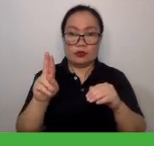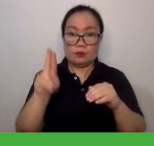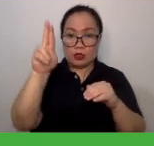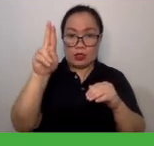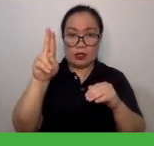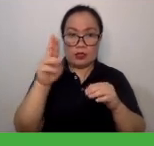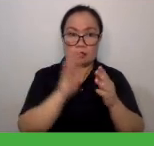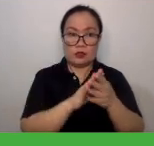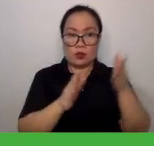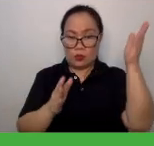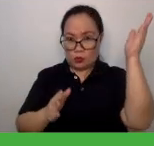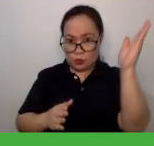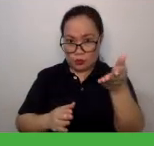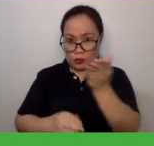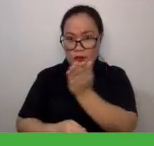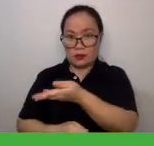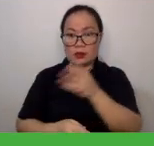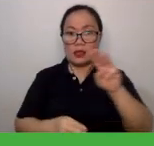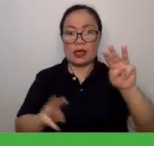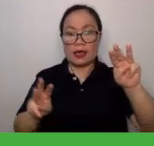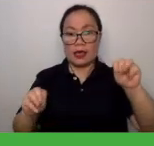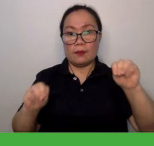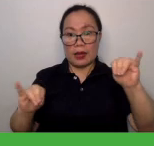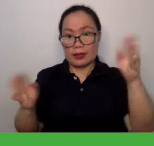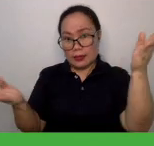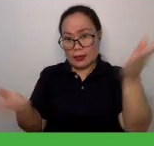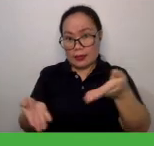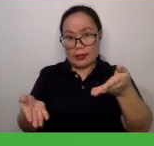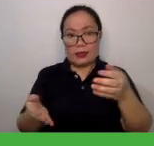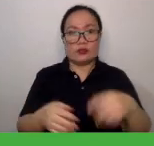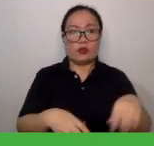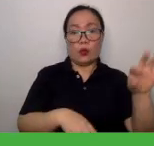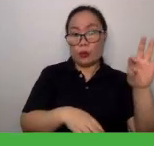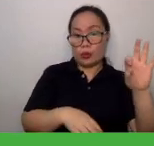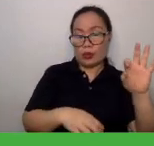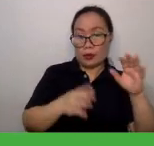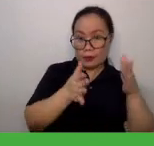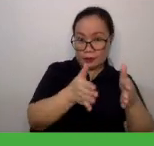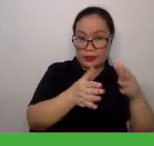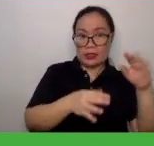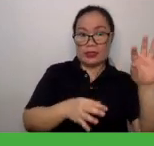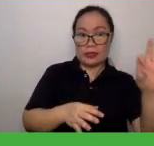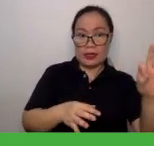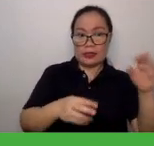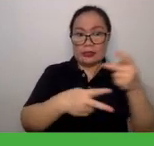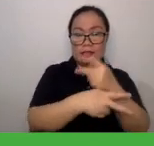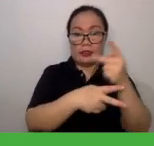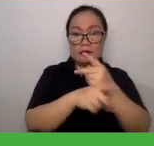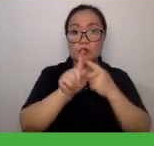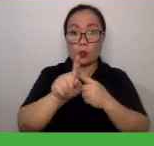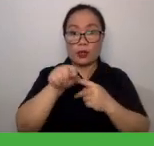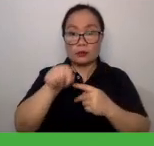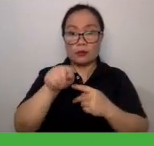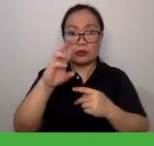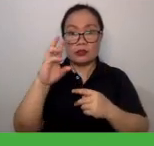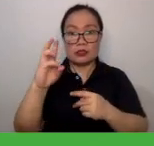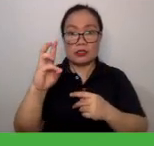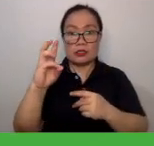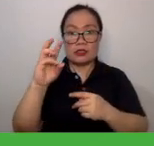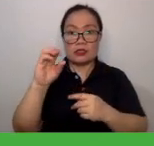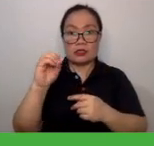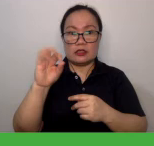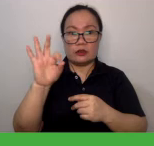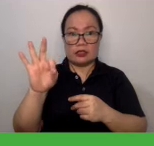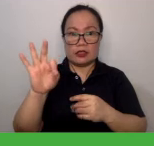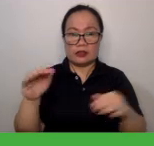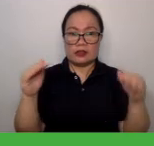taas. Makakancel natin siya ngayon. So, therefore, we will have 9 times 1.609, that is equivalent to